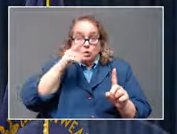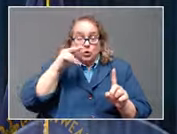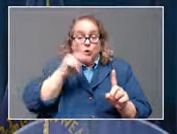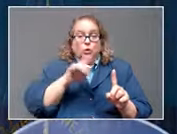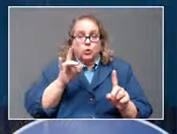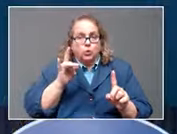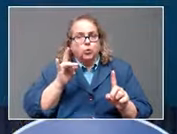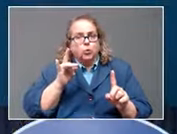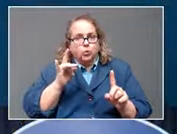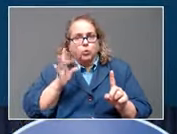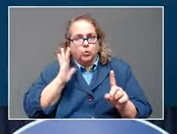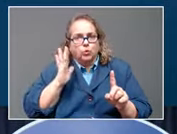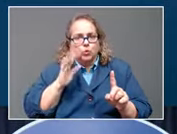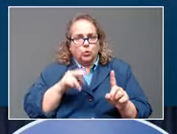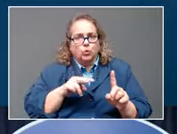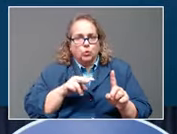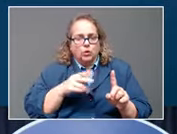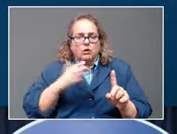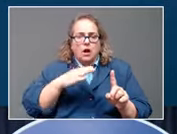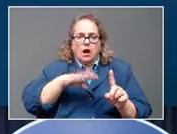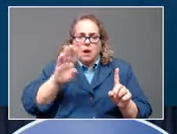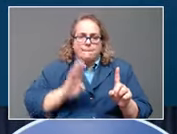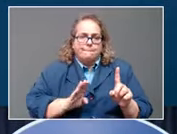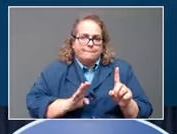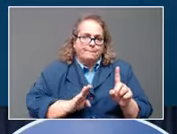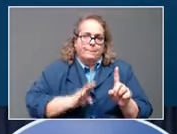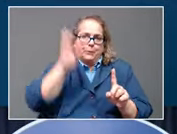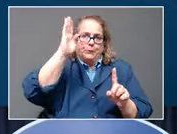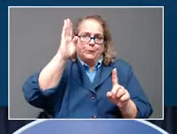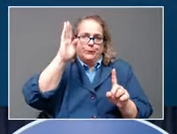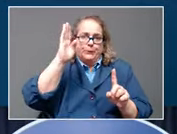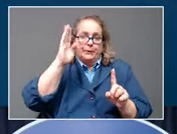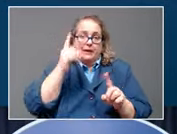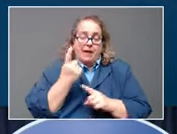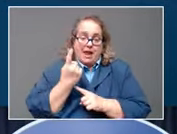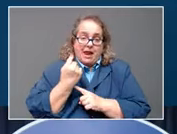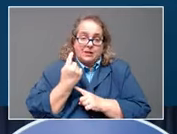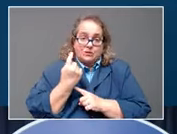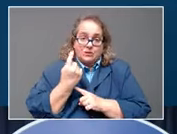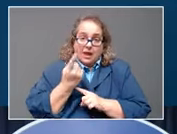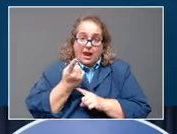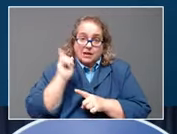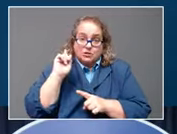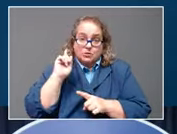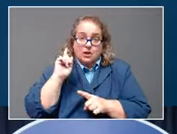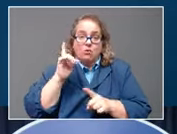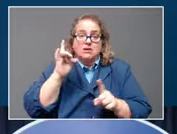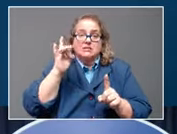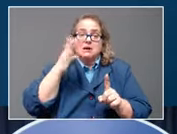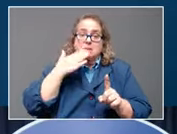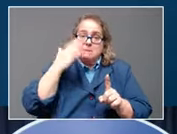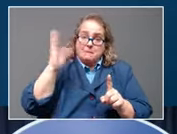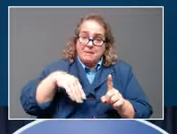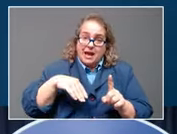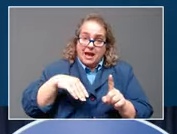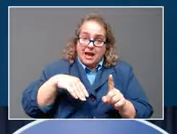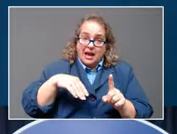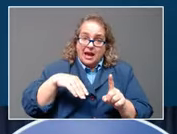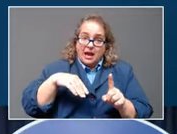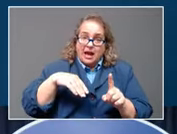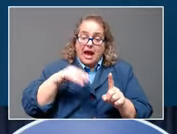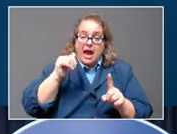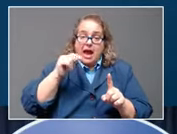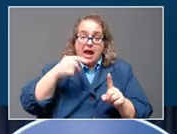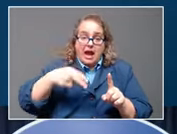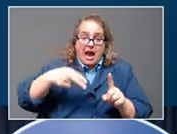The chart, as we showed it last week, was incredible in how much higher